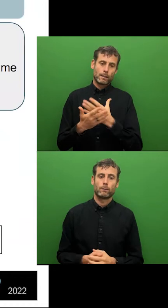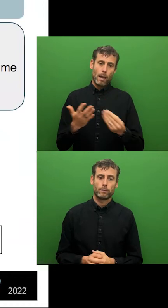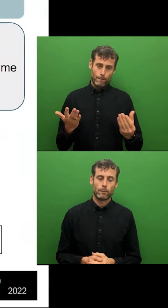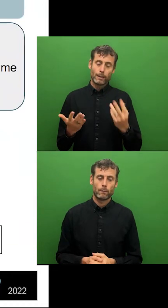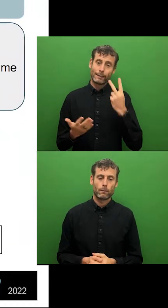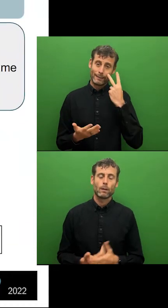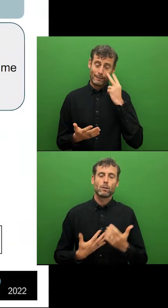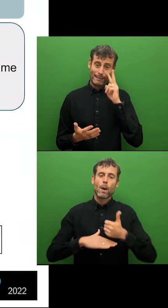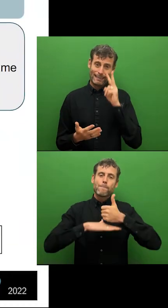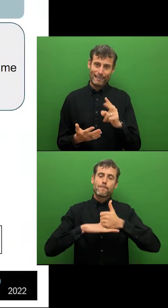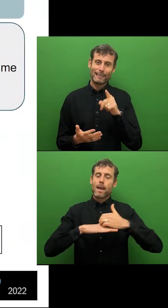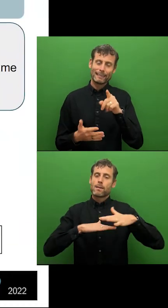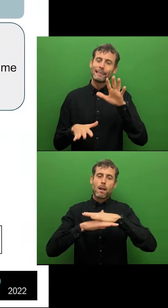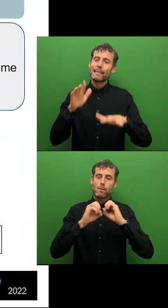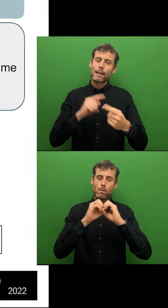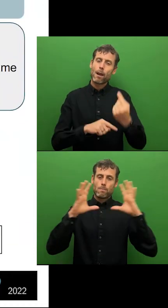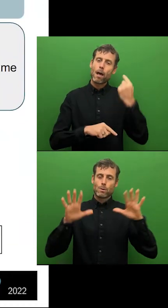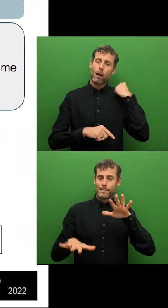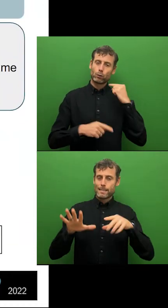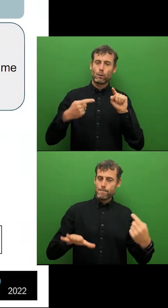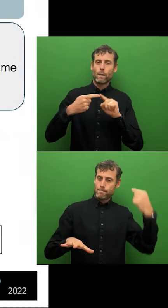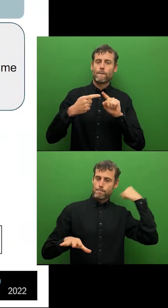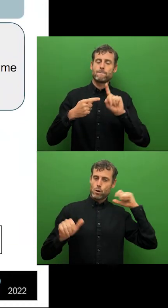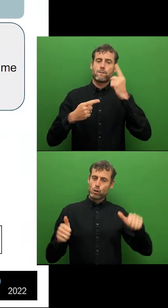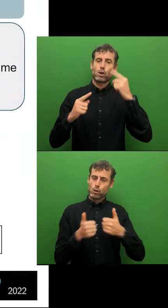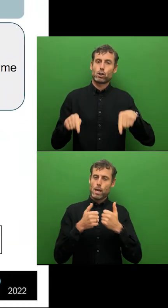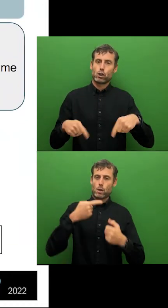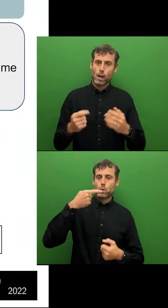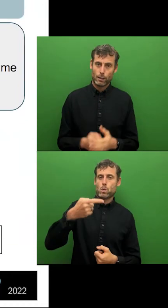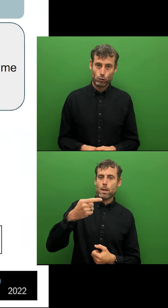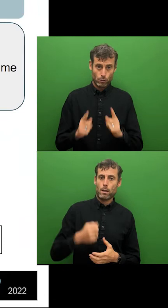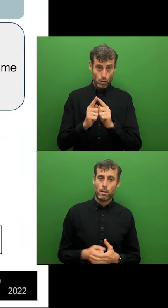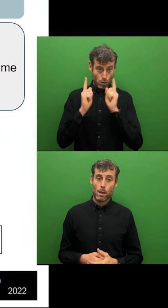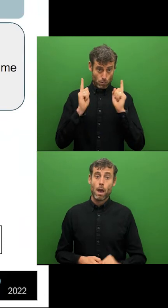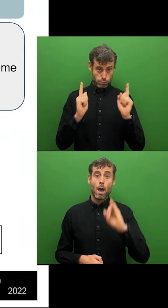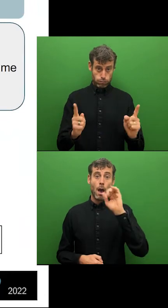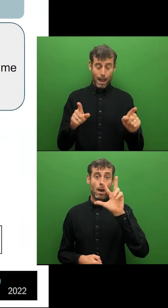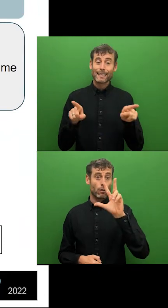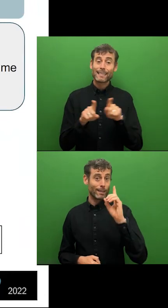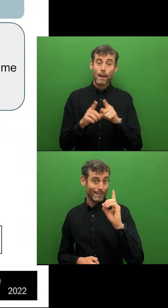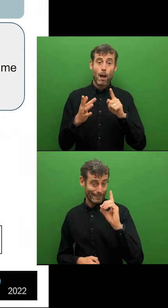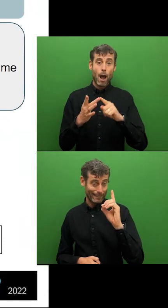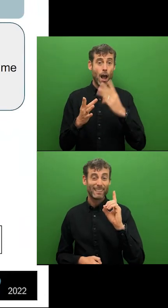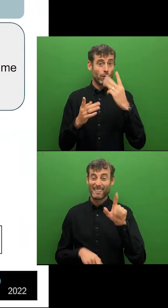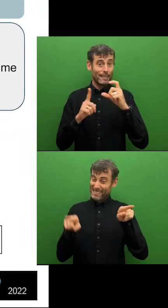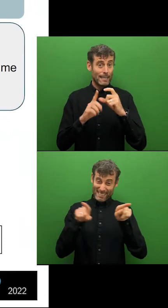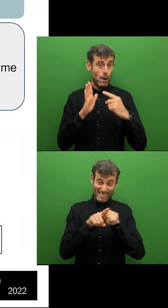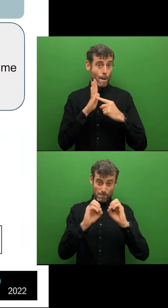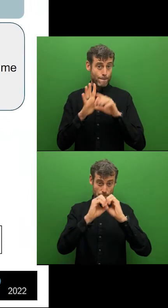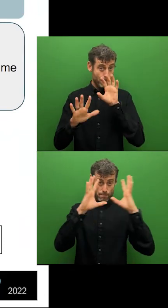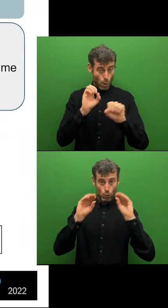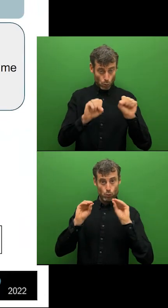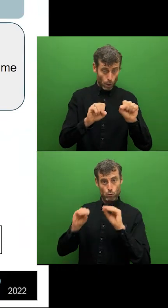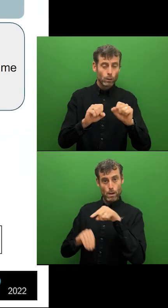Our baseline model is very similar to the baseline used in track 1. We take the same i3D model trained on BobSL